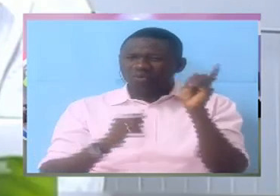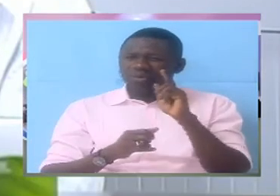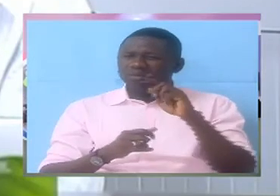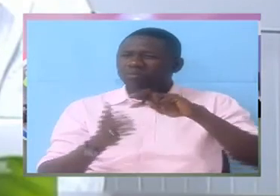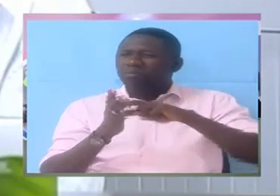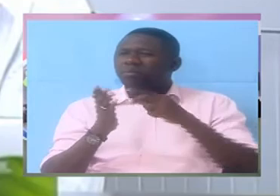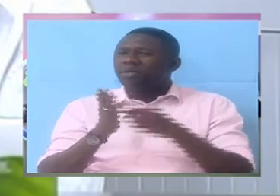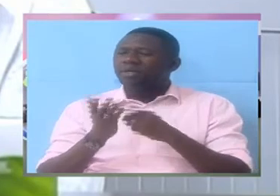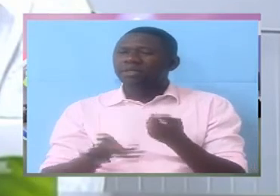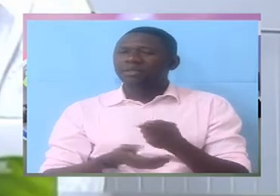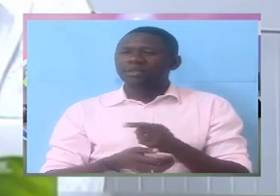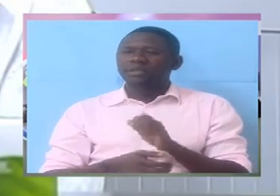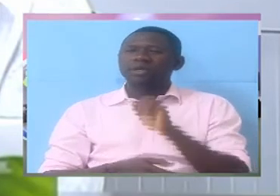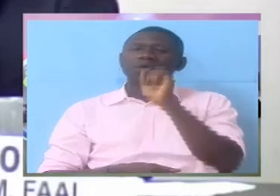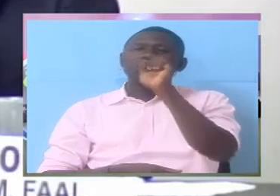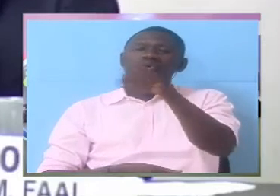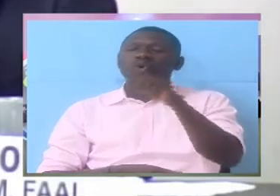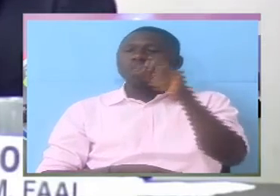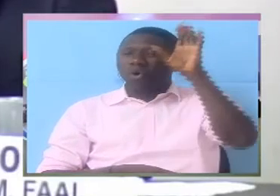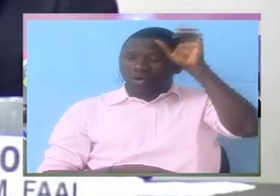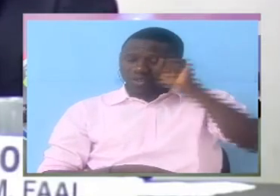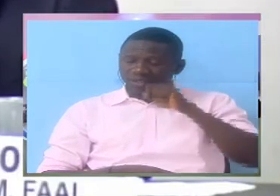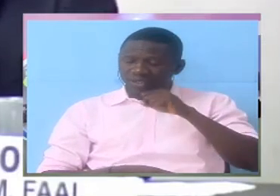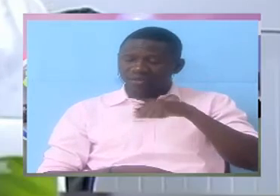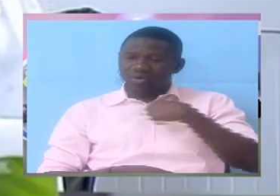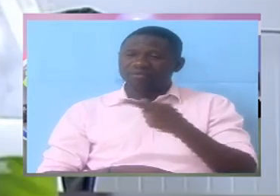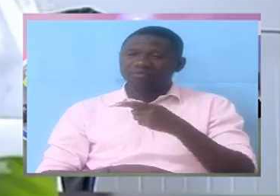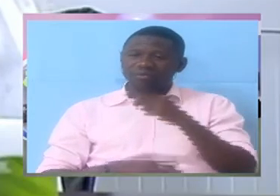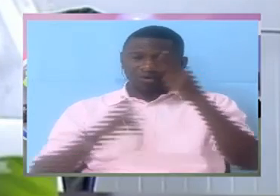you? Your understanding of the law, what does it tell you?